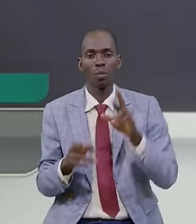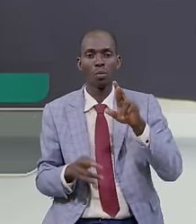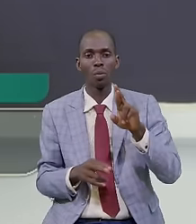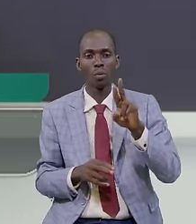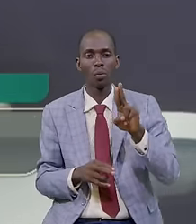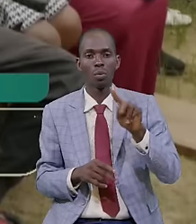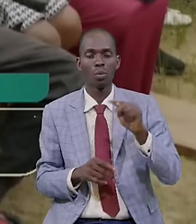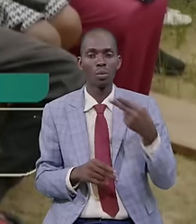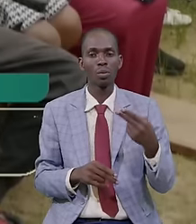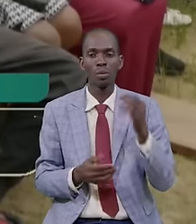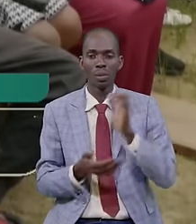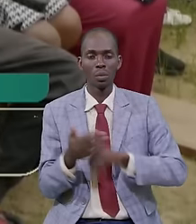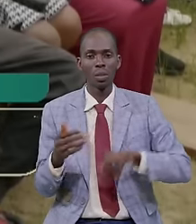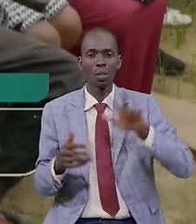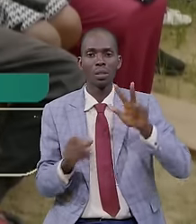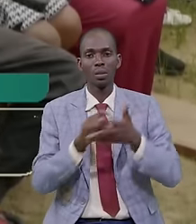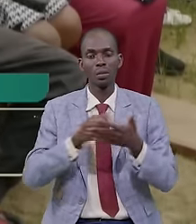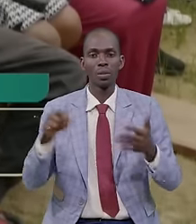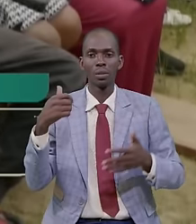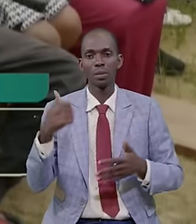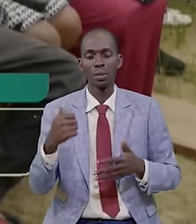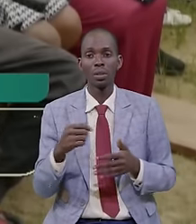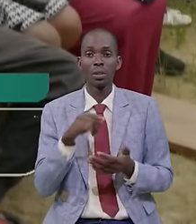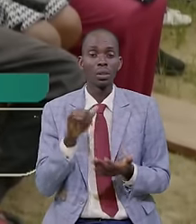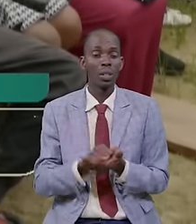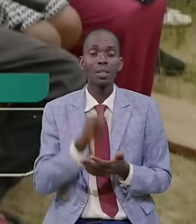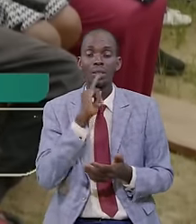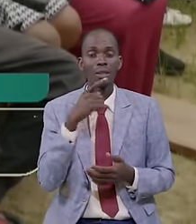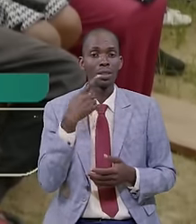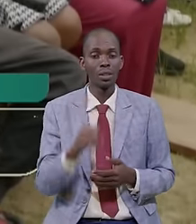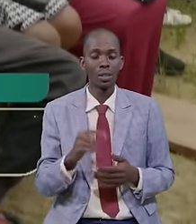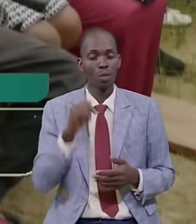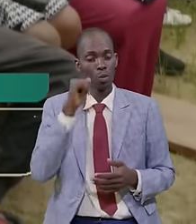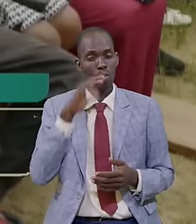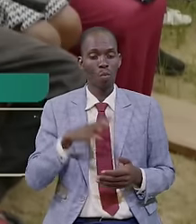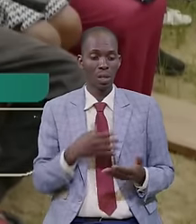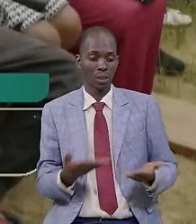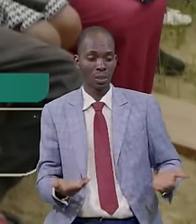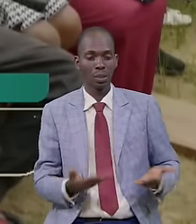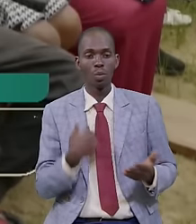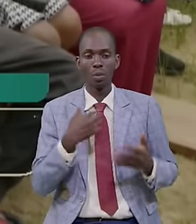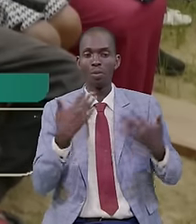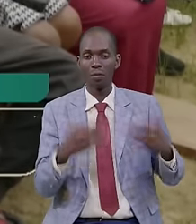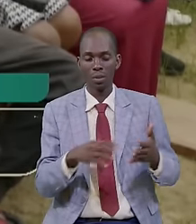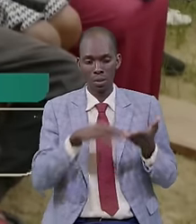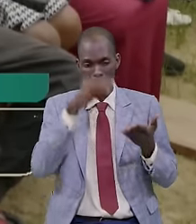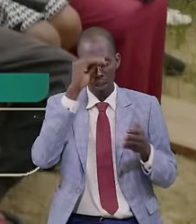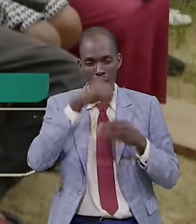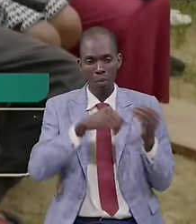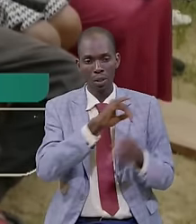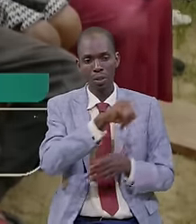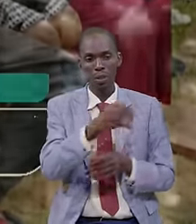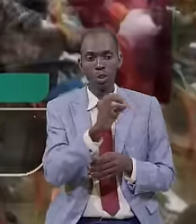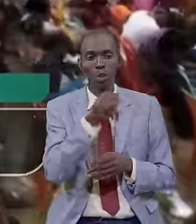tells us about Ruth. This is a lady now. I told you about a young man, Joseph. Now we have a young lady too.